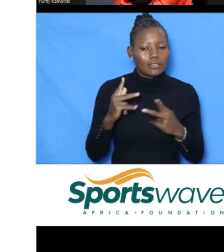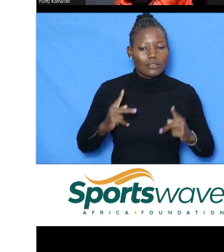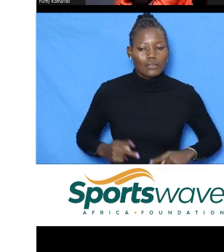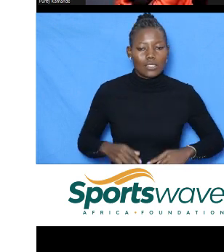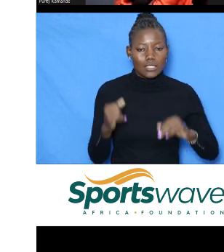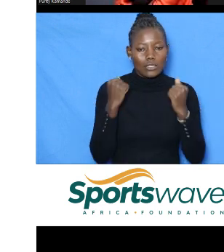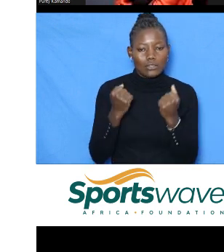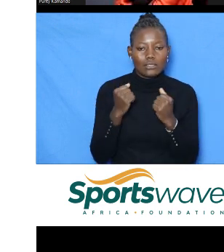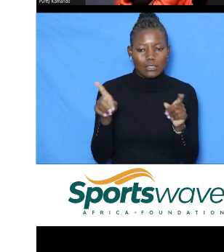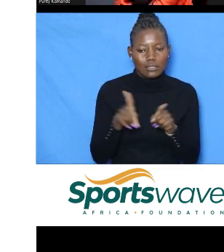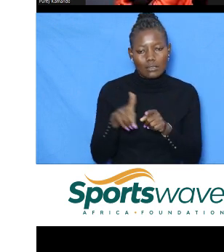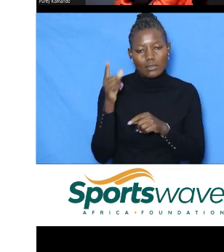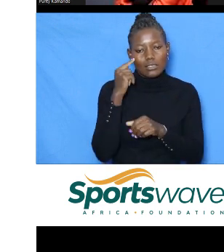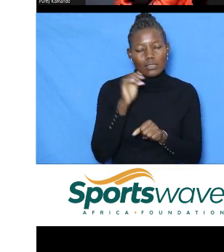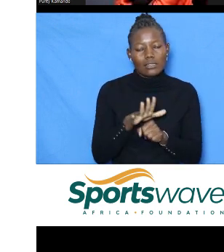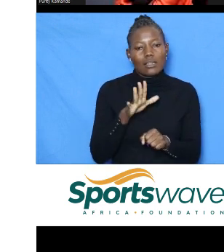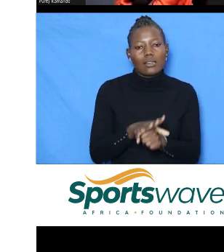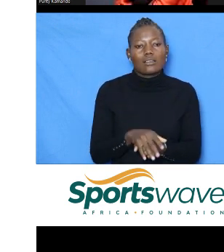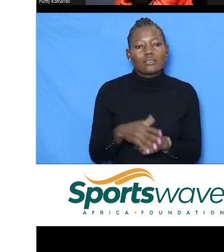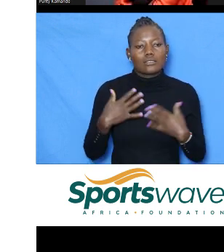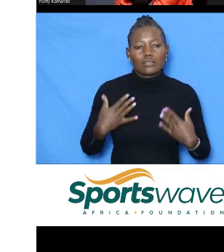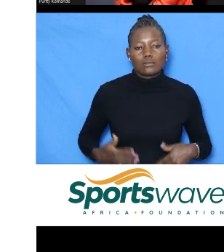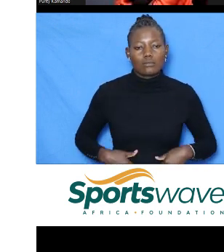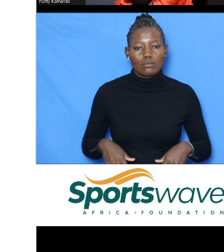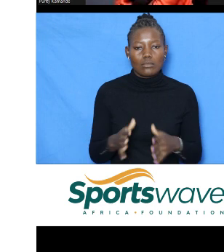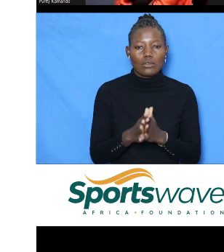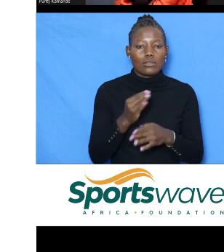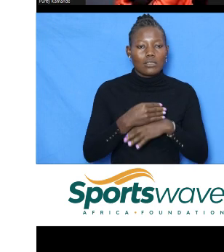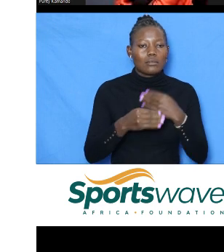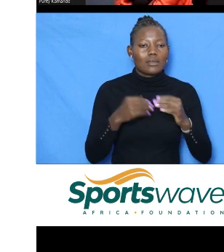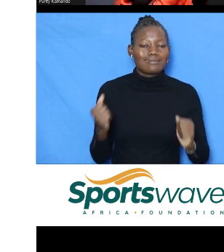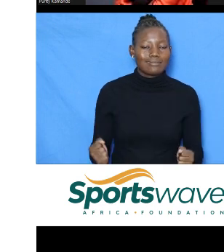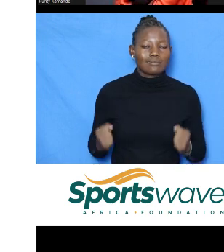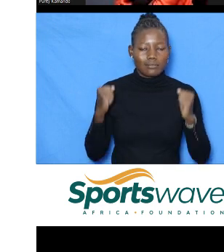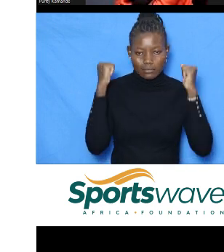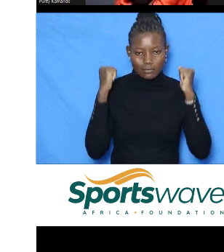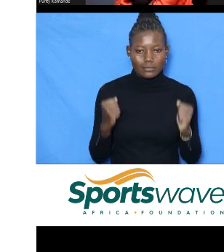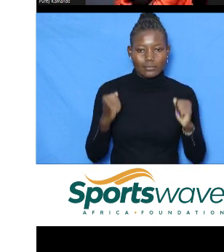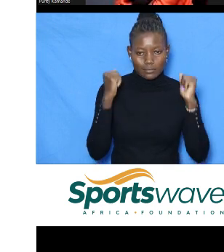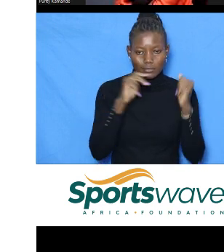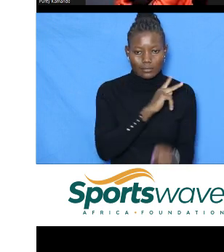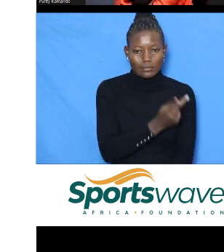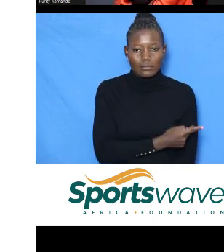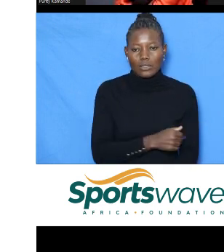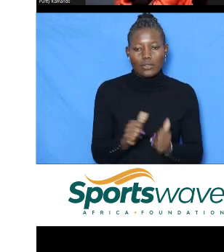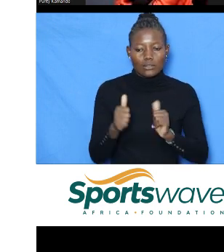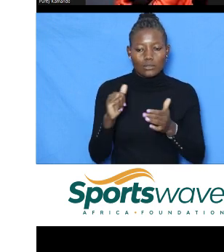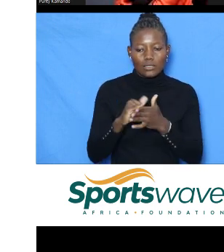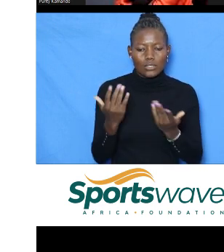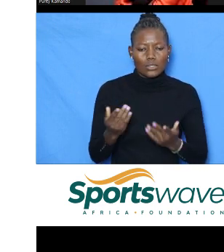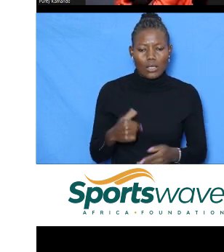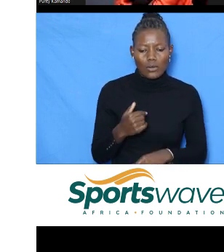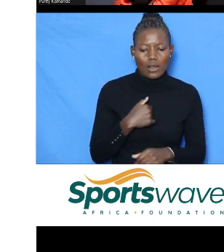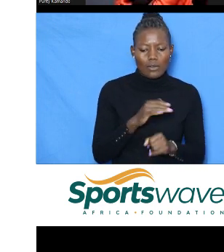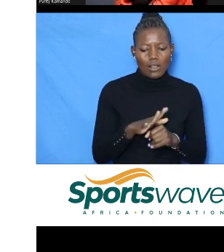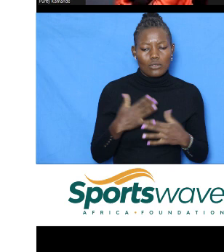And this is usually seen a lot in bodybuilding, weightlifting, power sports. This is where we have a lot of people